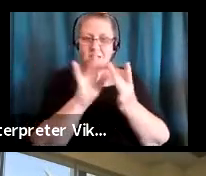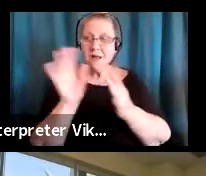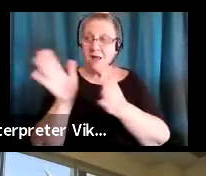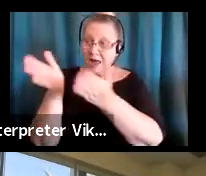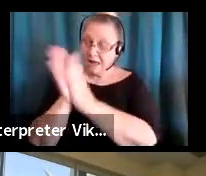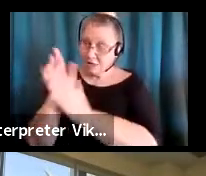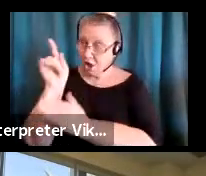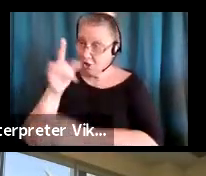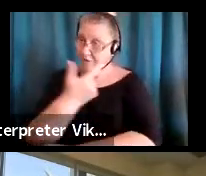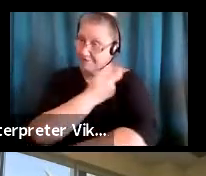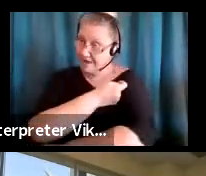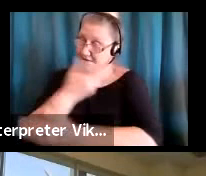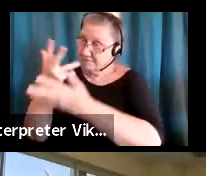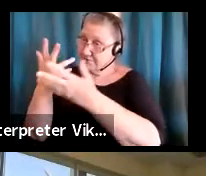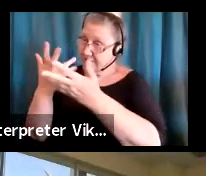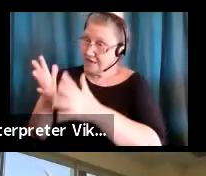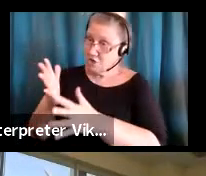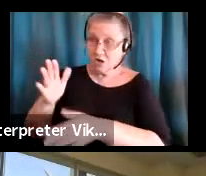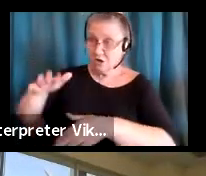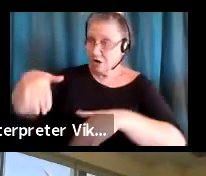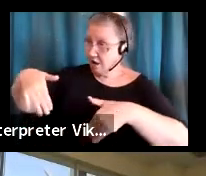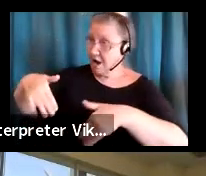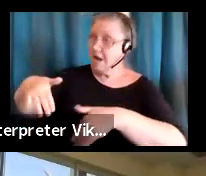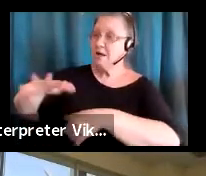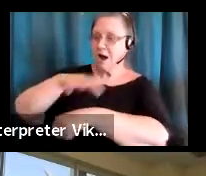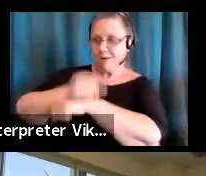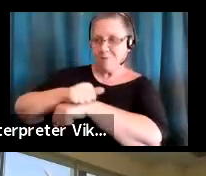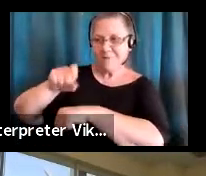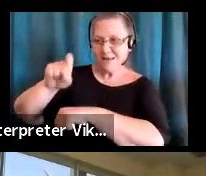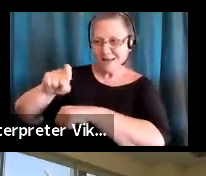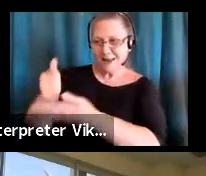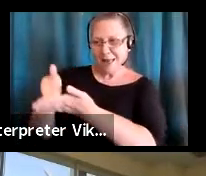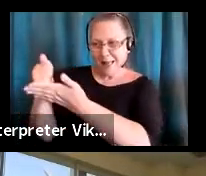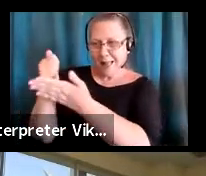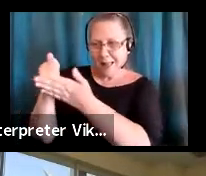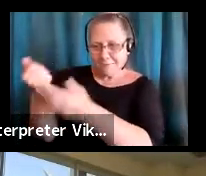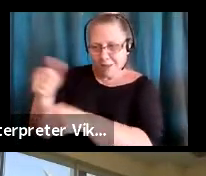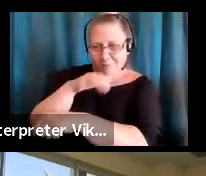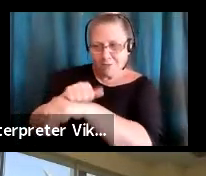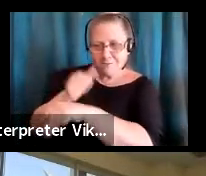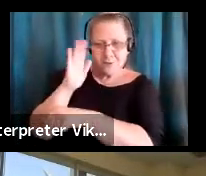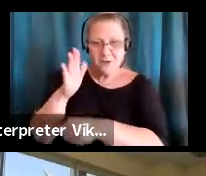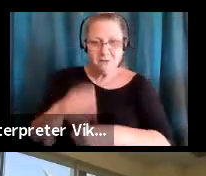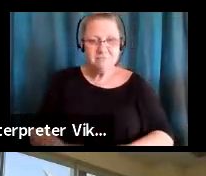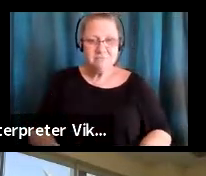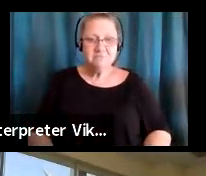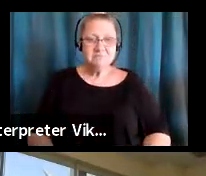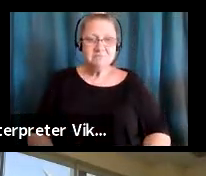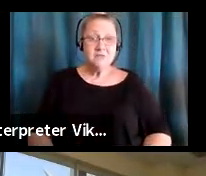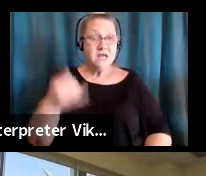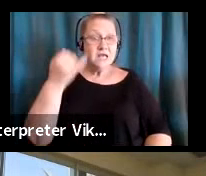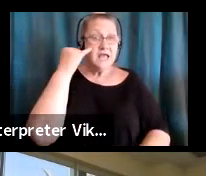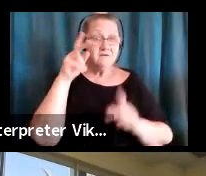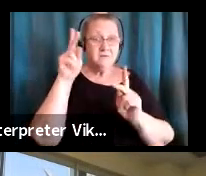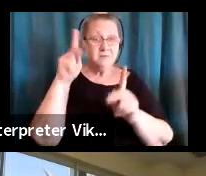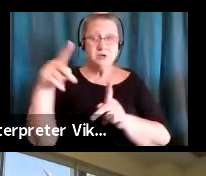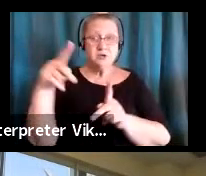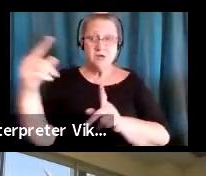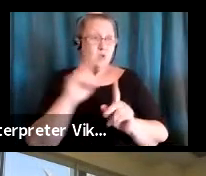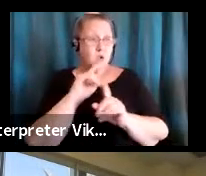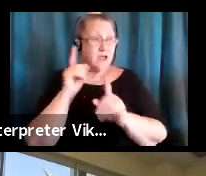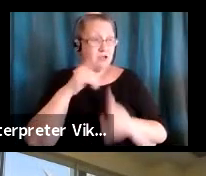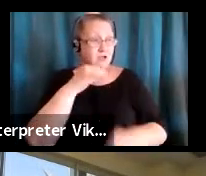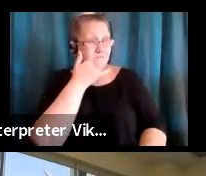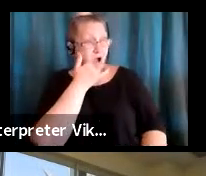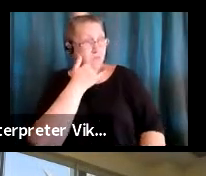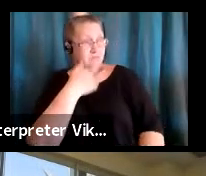if not, getting them scheduled for an appointment, which is the actual target and outcome of that effort. If the person who answers the phone says, I've already